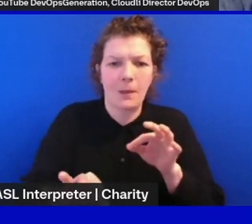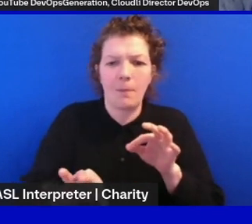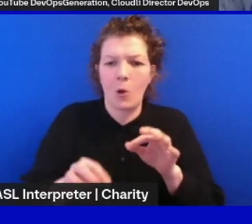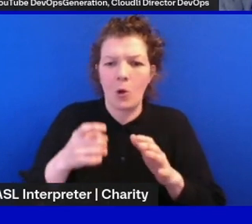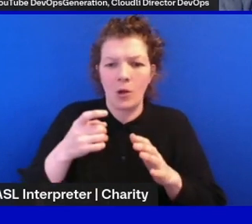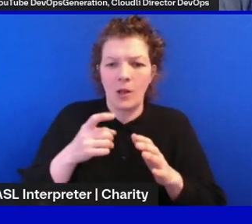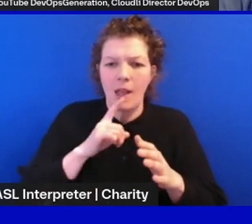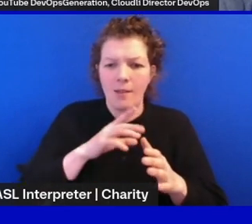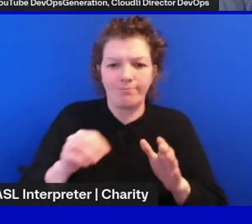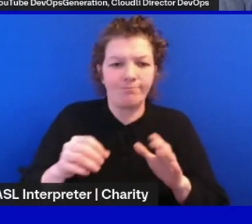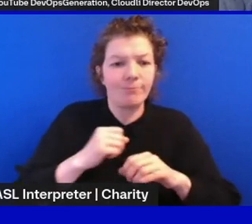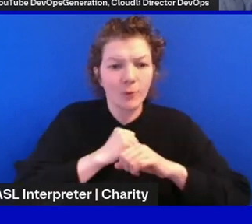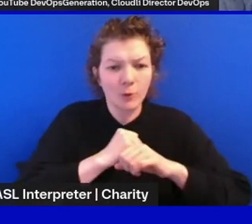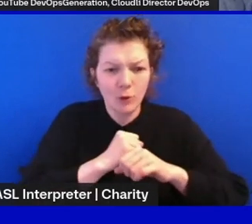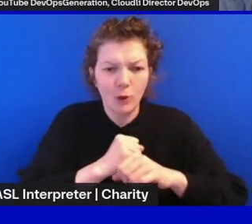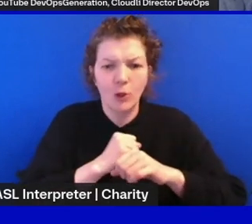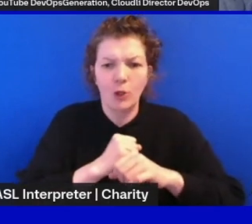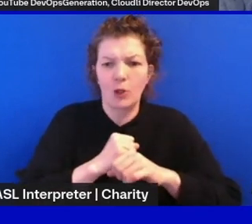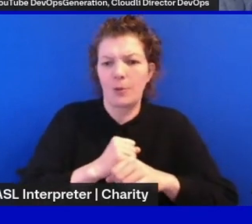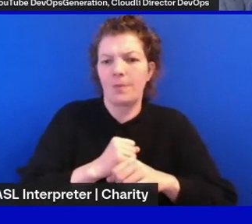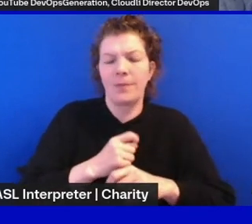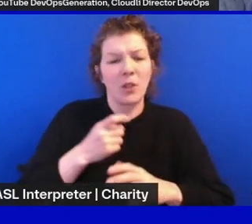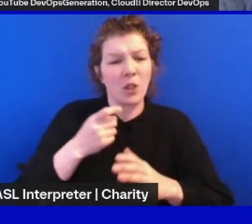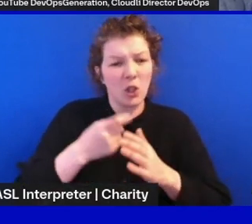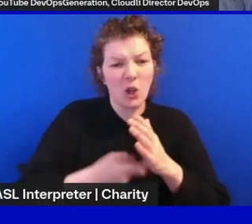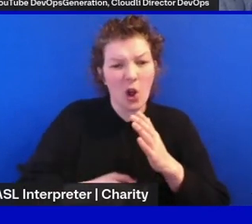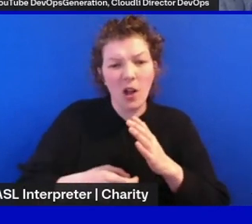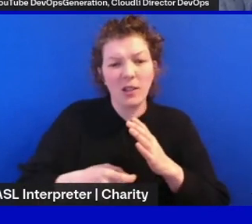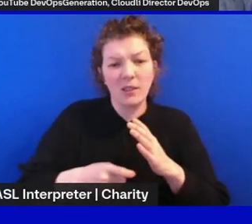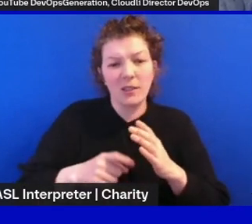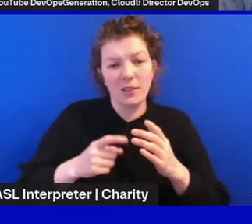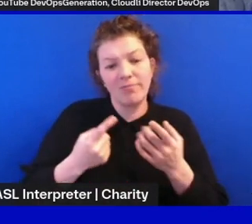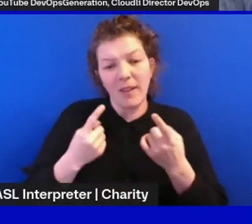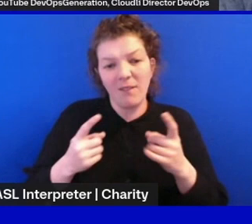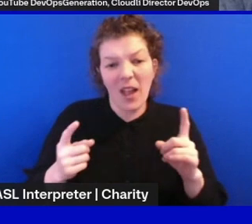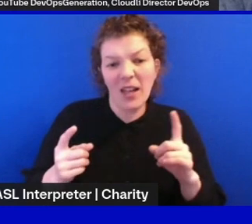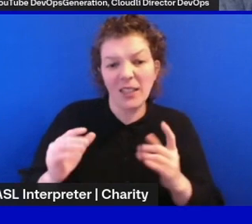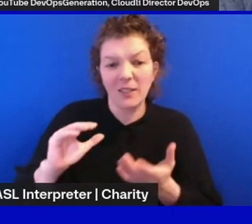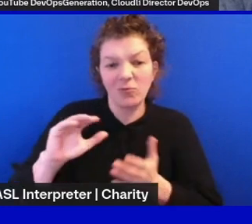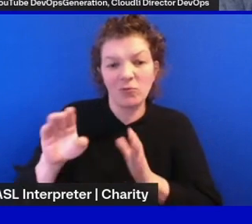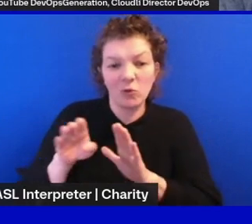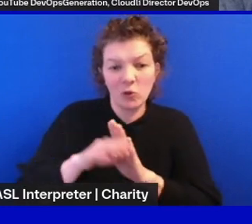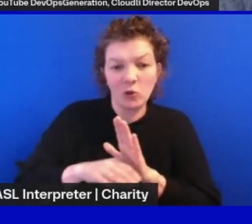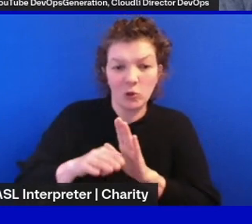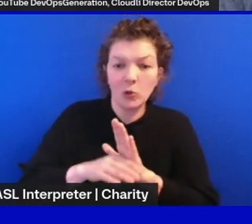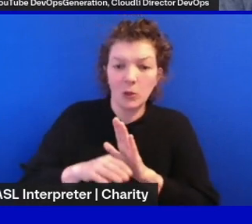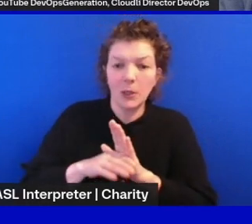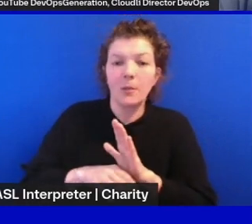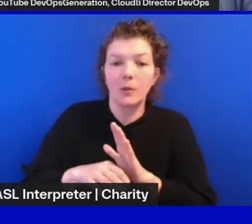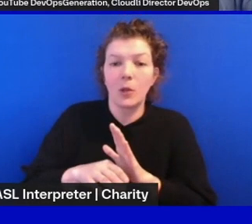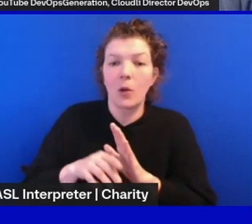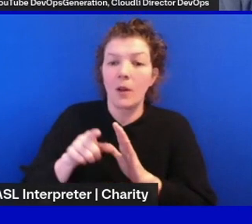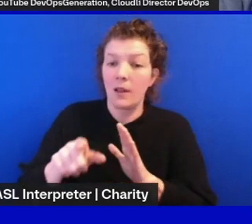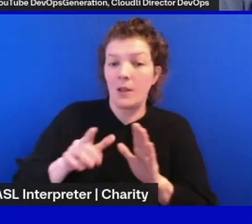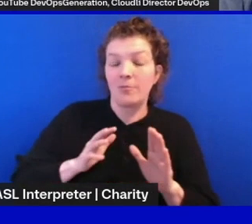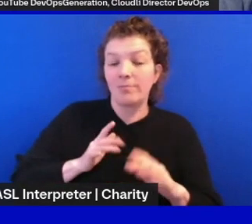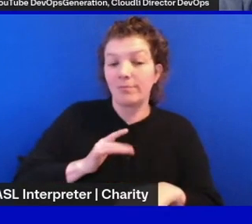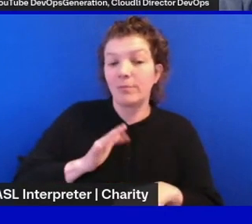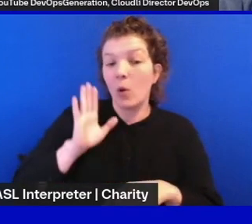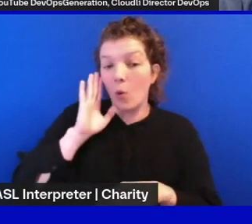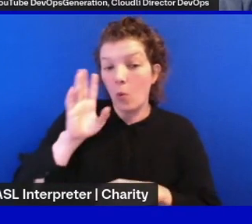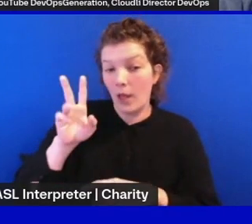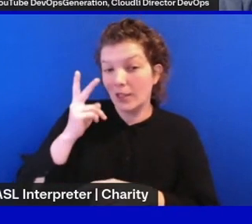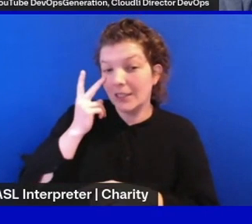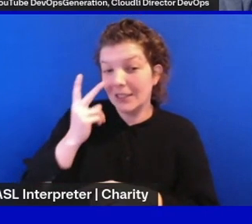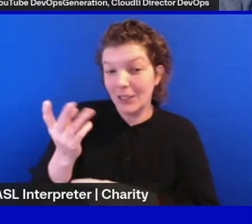These are some of the things that I share with Cloudly, and it's why Hashistack made sense for both of us. And you're going to see why in this